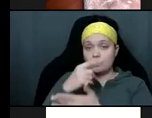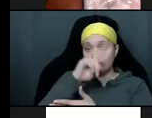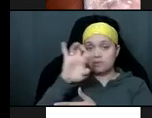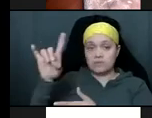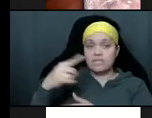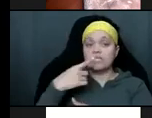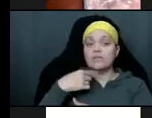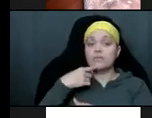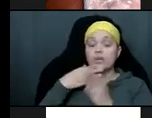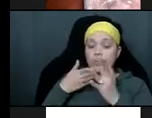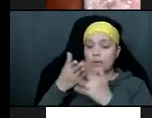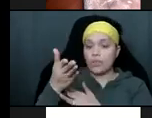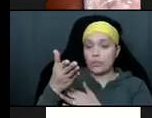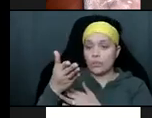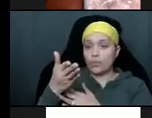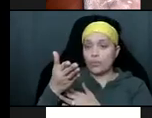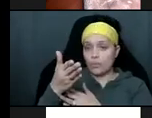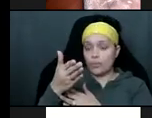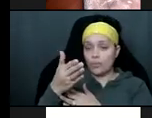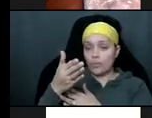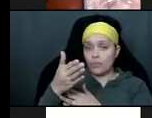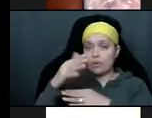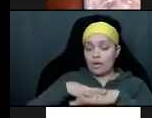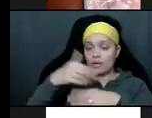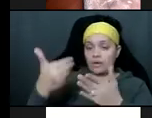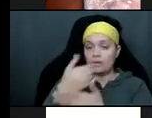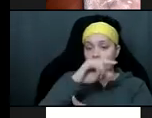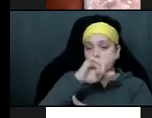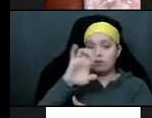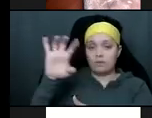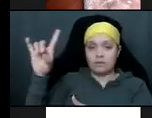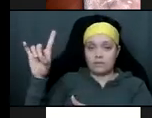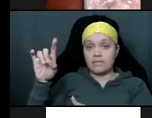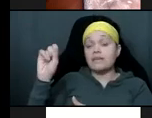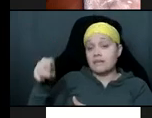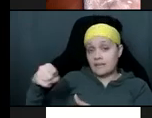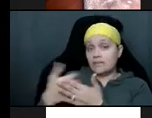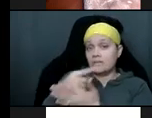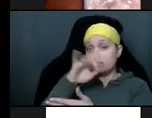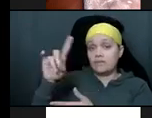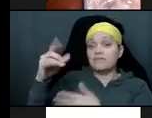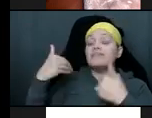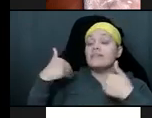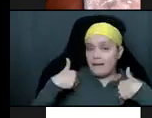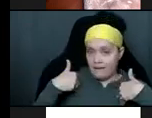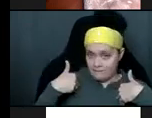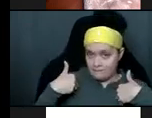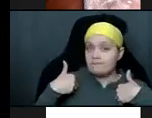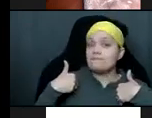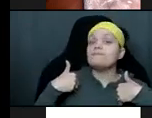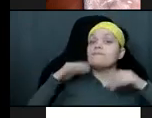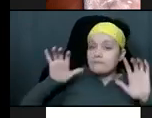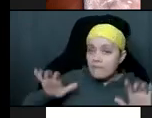the red line goes right there on New Zealand. Yes, New Zealand does have